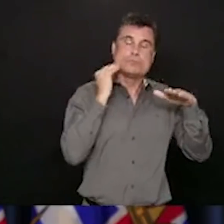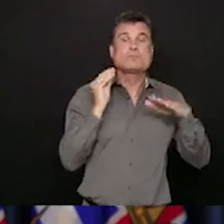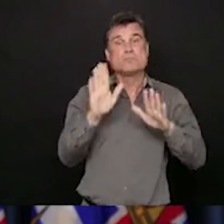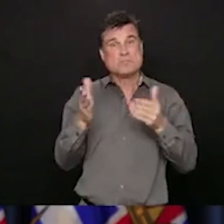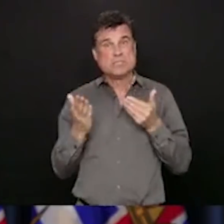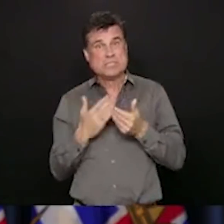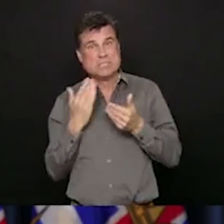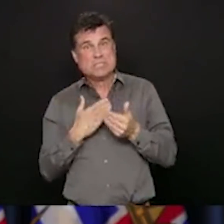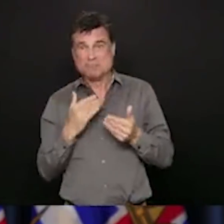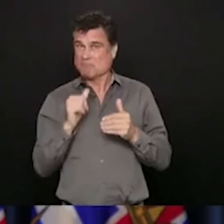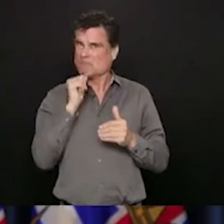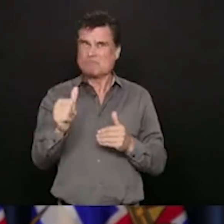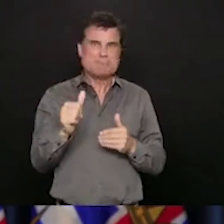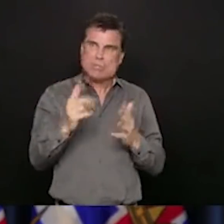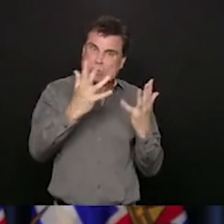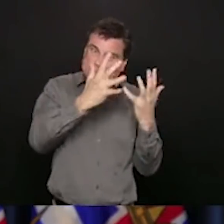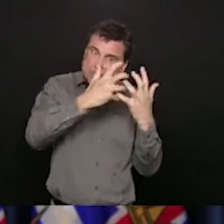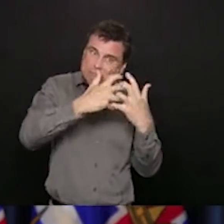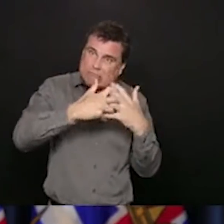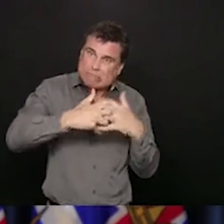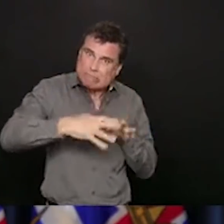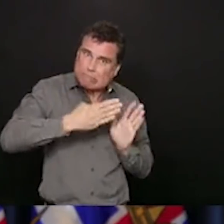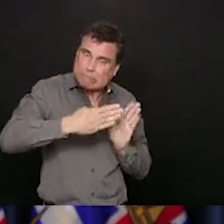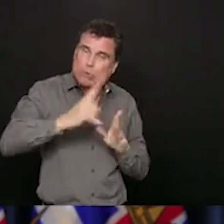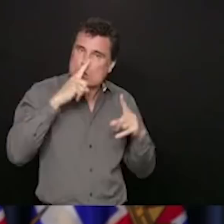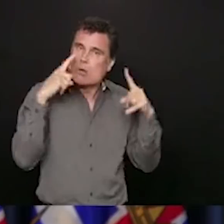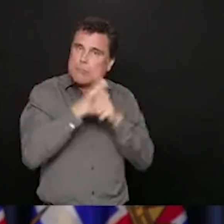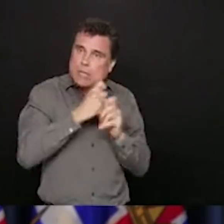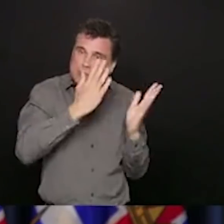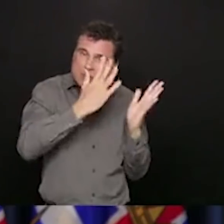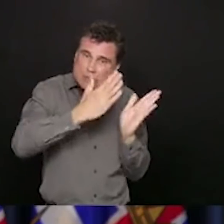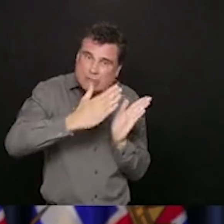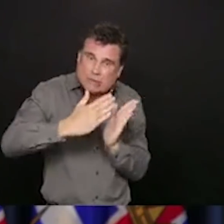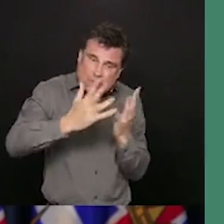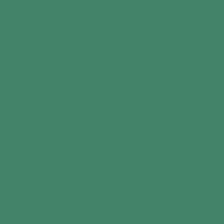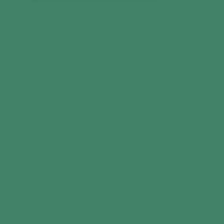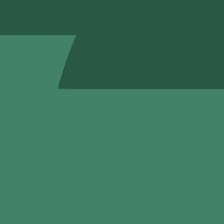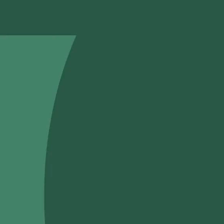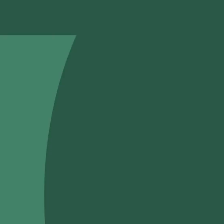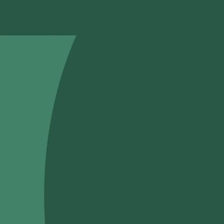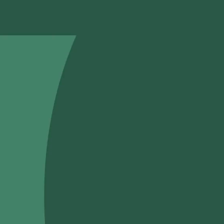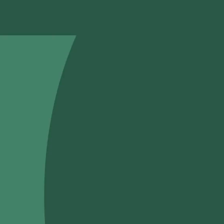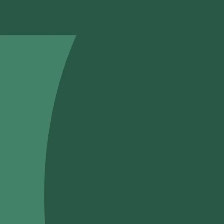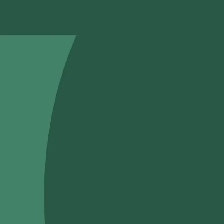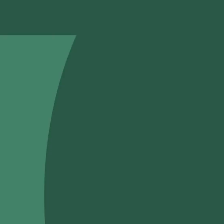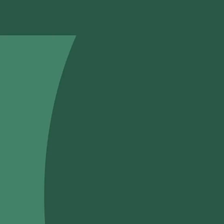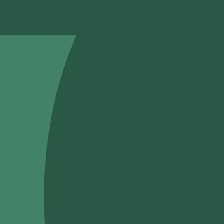confidence that we'll be continuing to have that success as we reopen our economy starting next week.